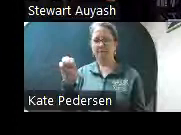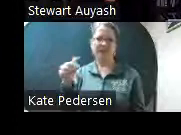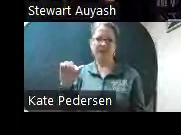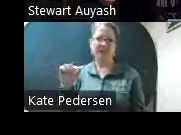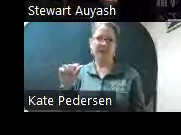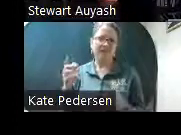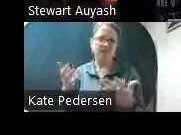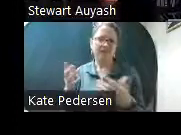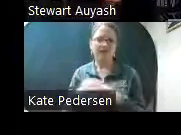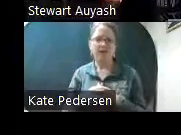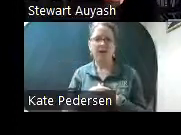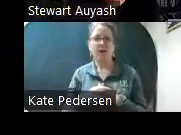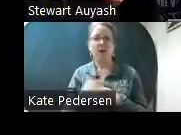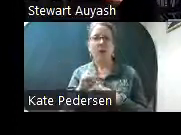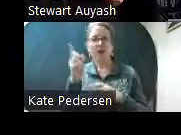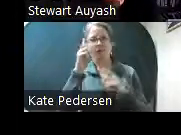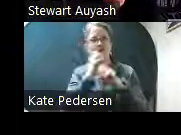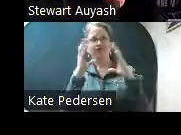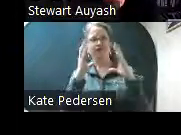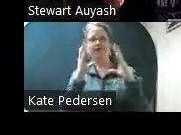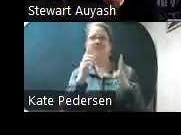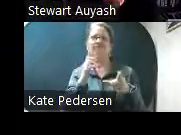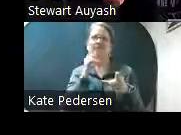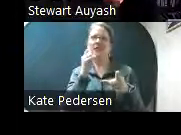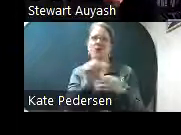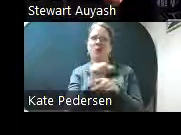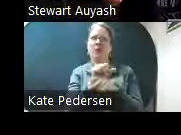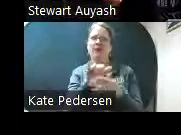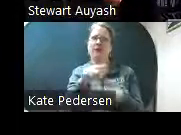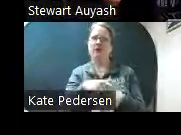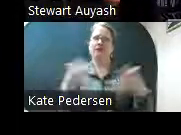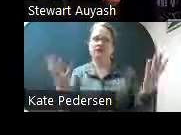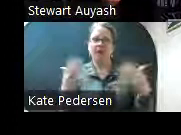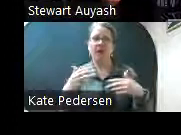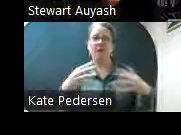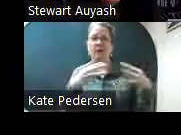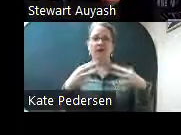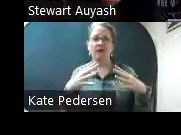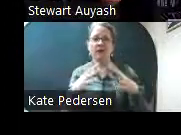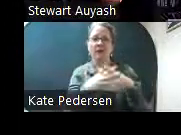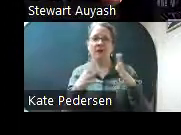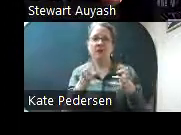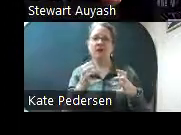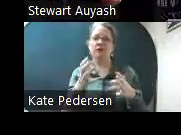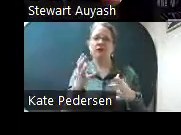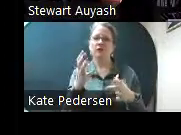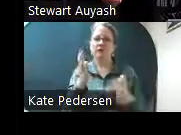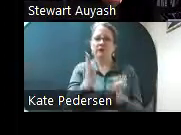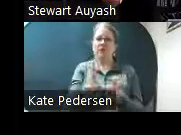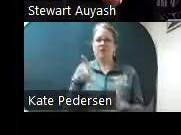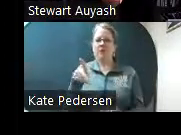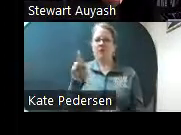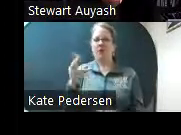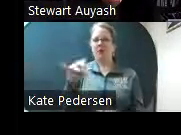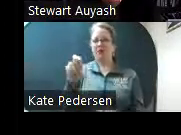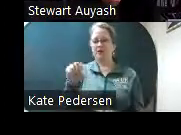However, we realized that that wasn't working, and Americans wanted it to be repealed. It's the only constitutional amendment